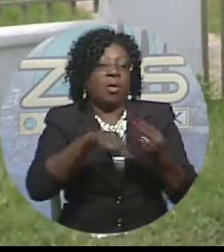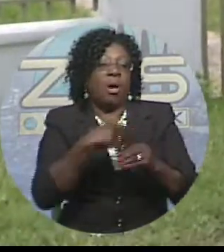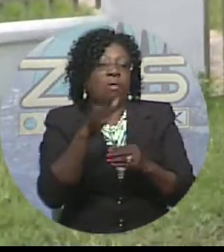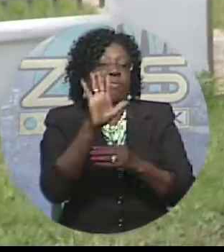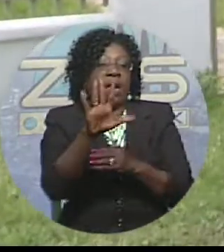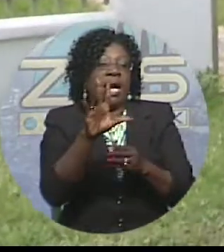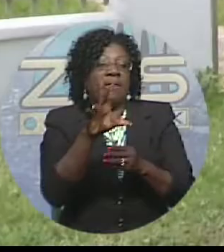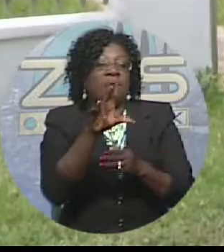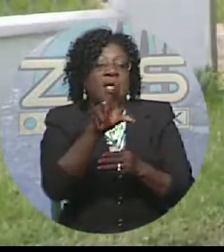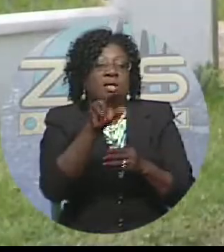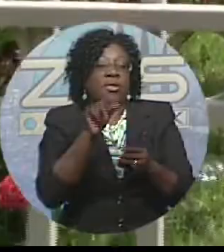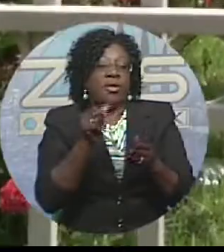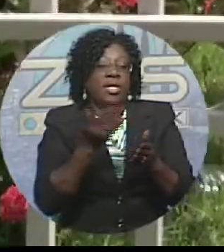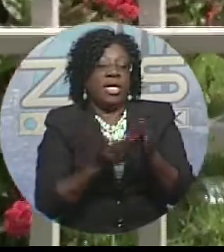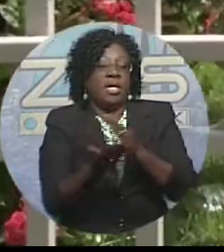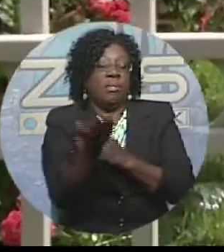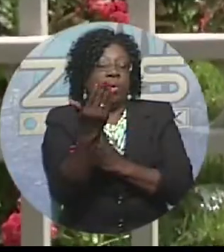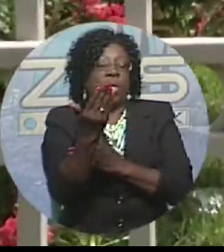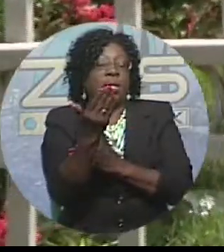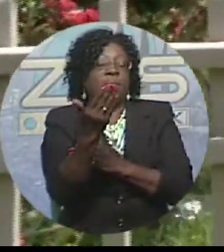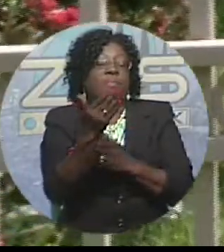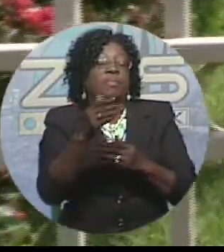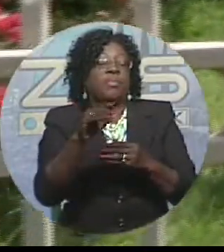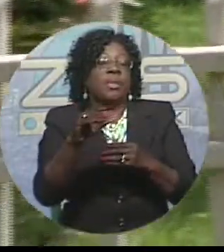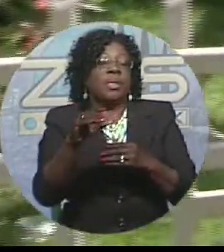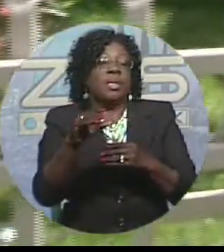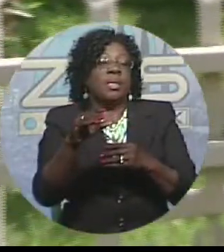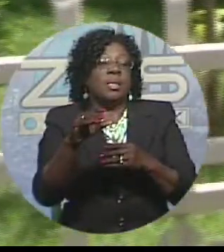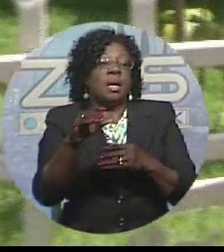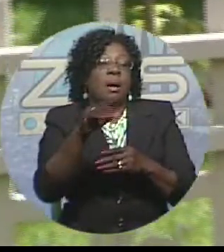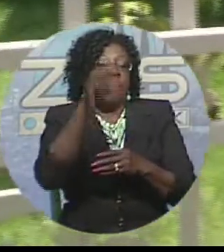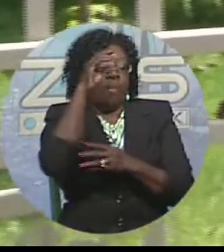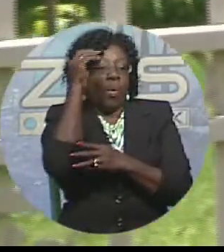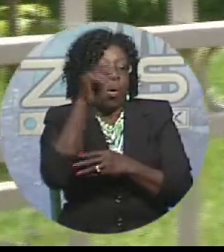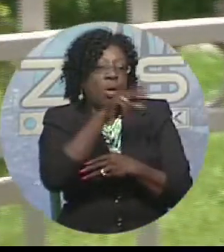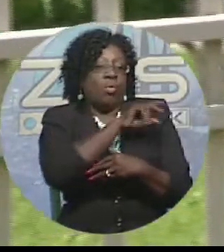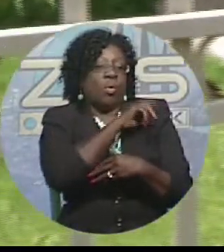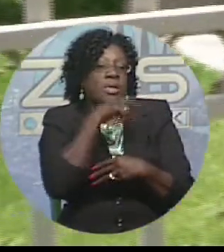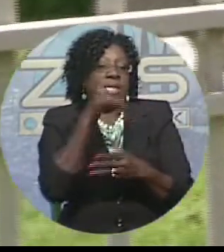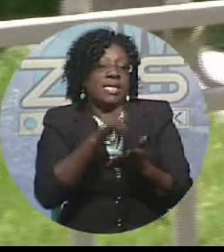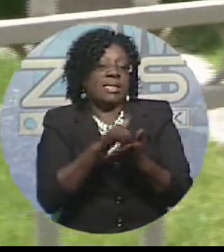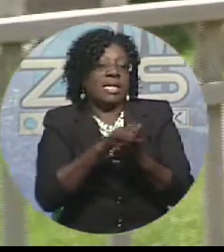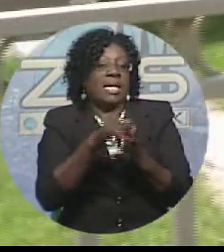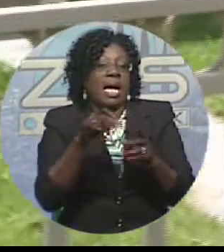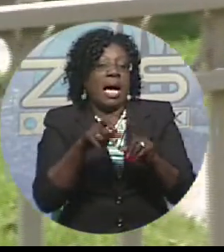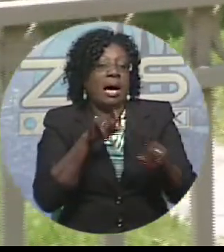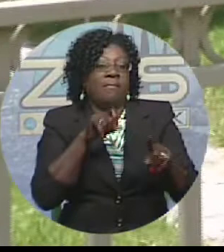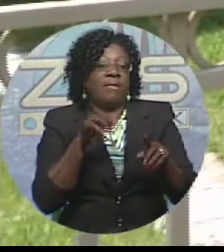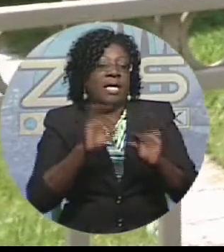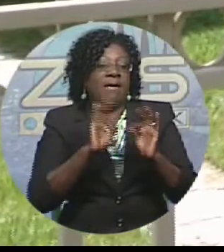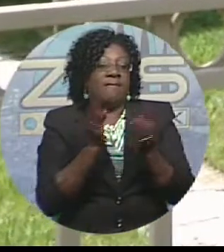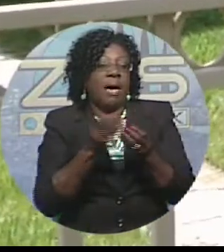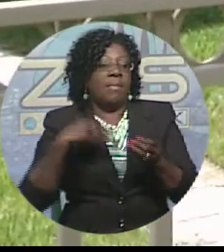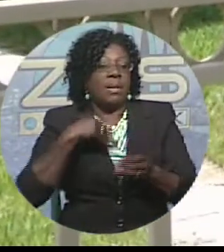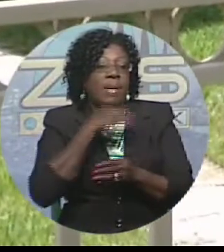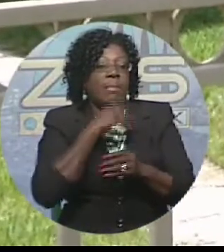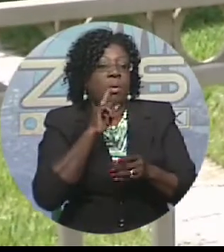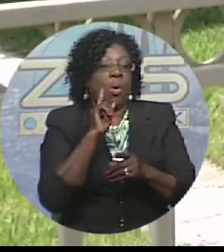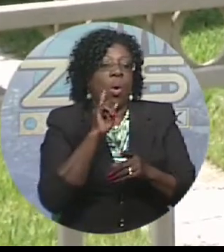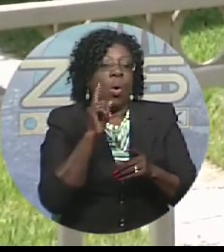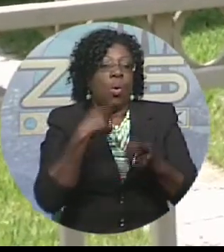5:30 a.m. Chief Superintendent of Police Paul Rowe says Davis was discovered after a relative went to visit him at his